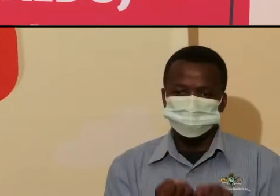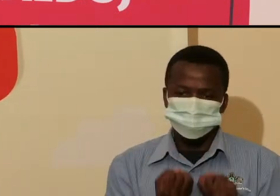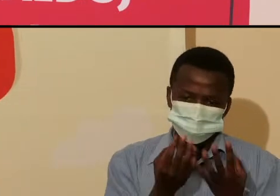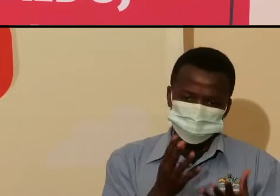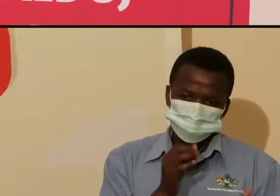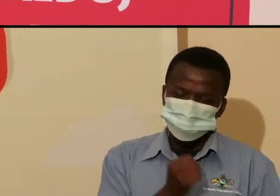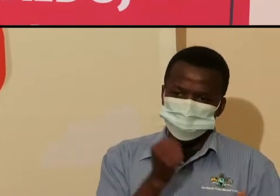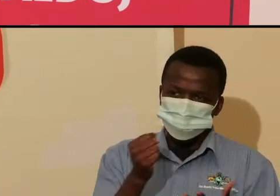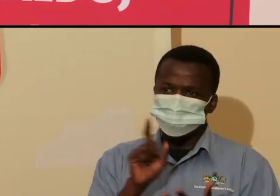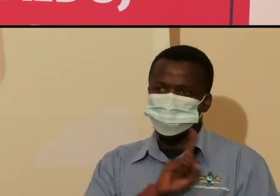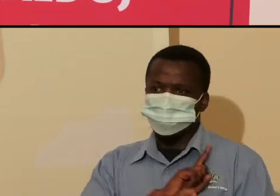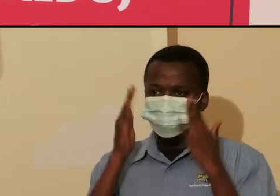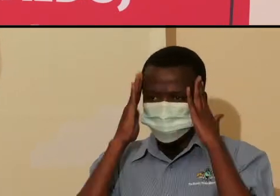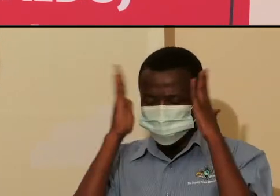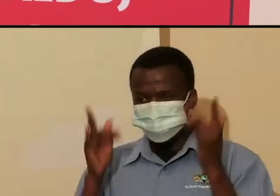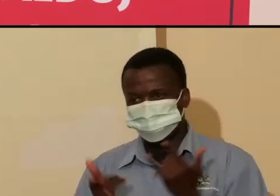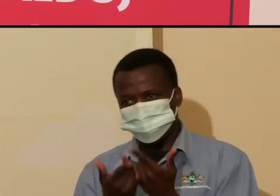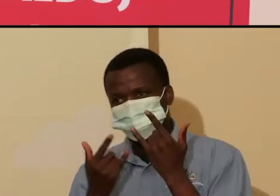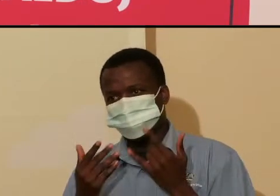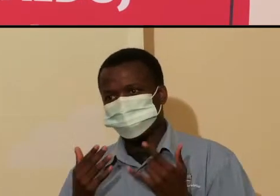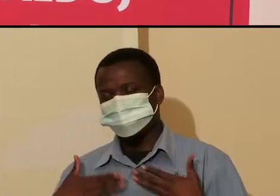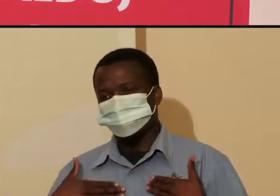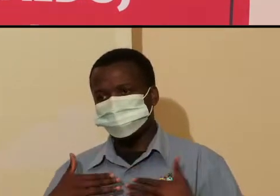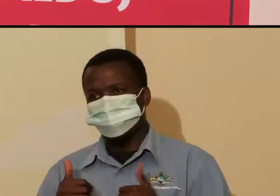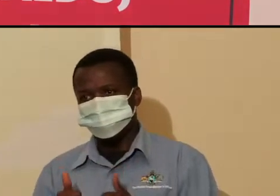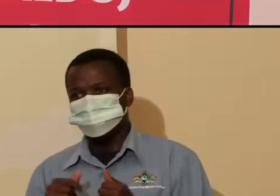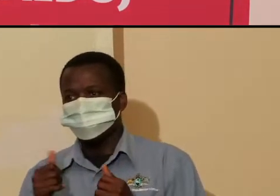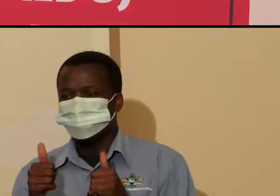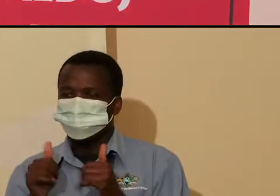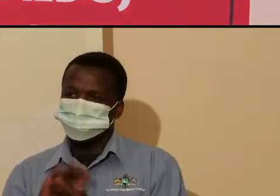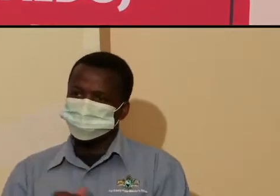emaswati egameni lakho Nkosi Phatha. Amen.